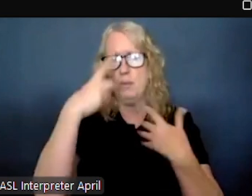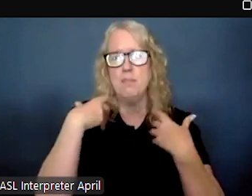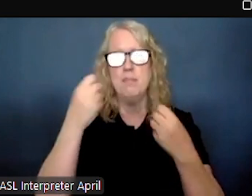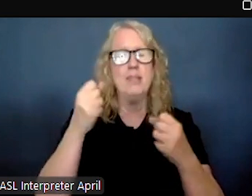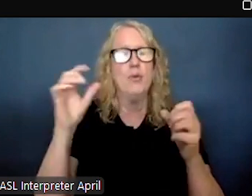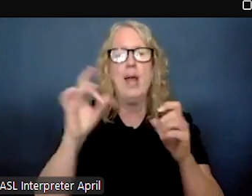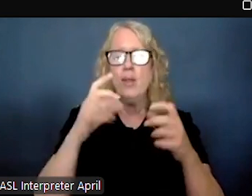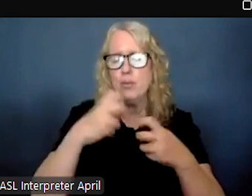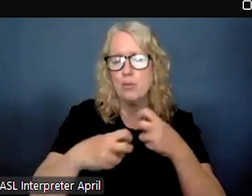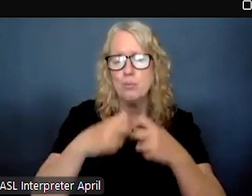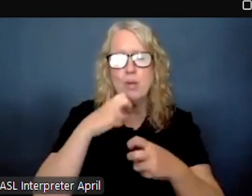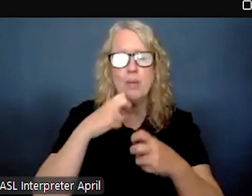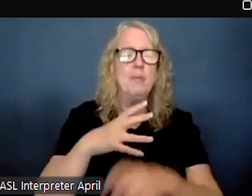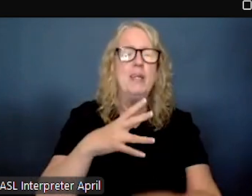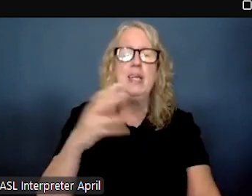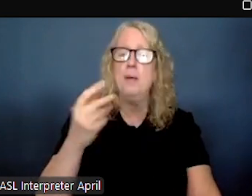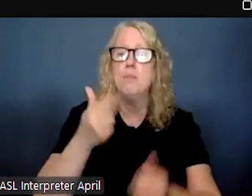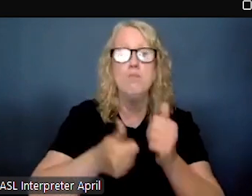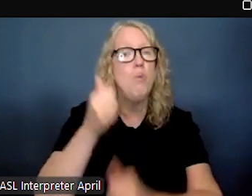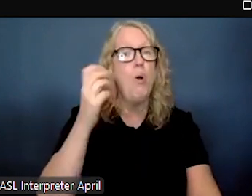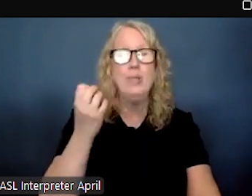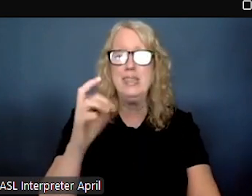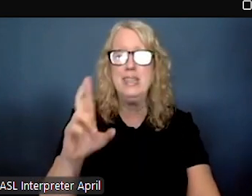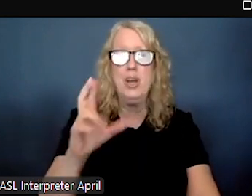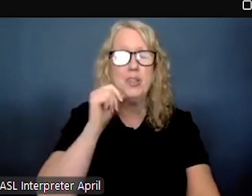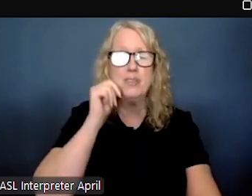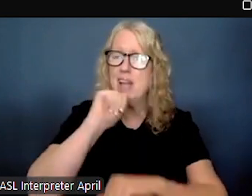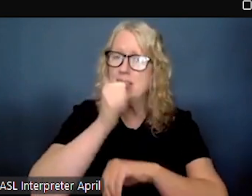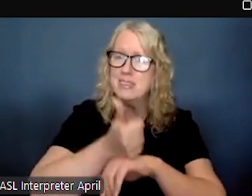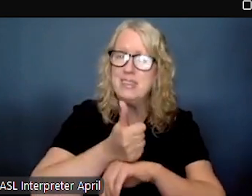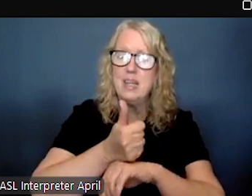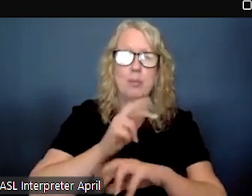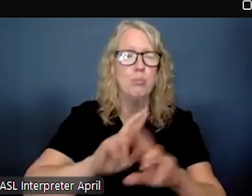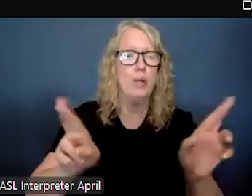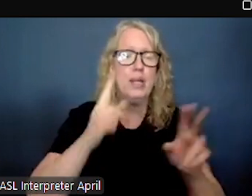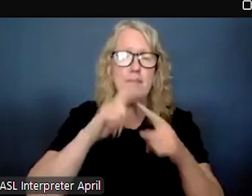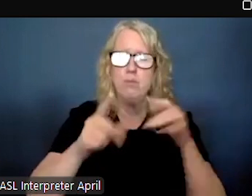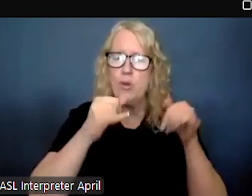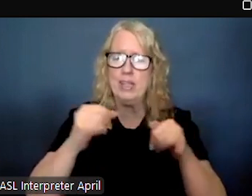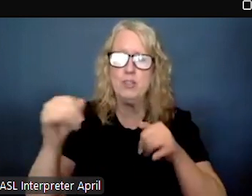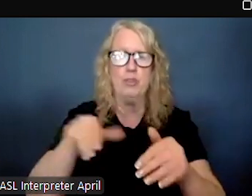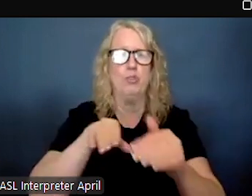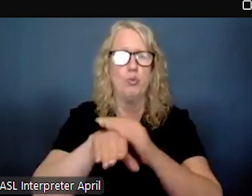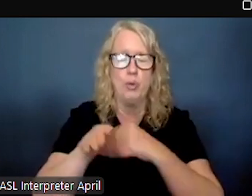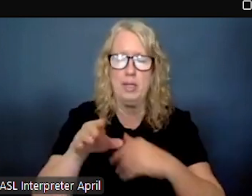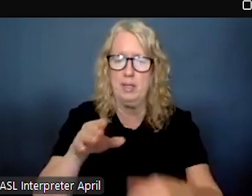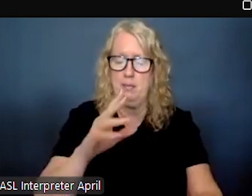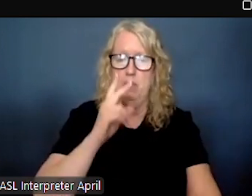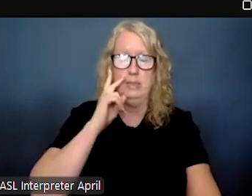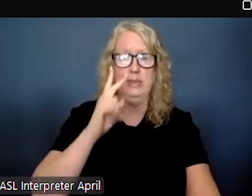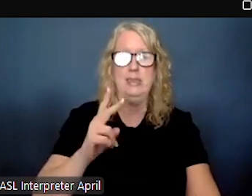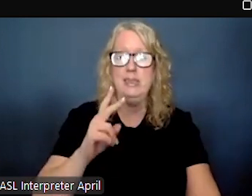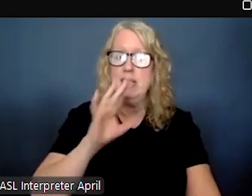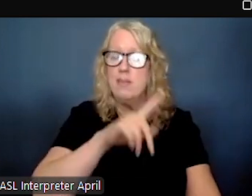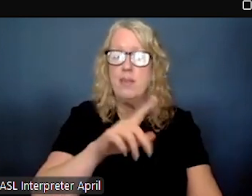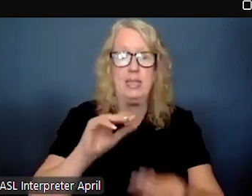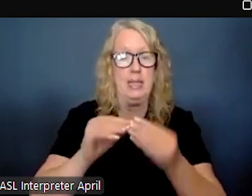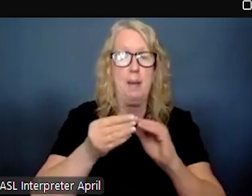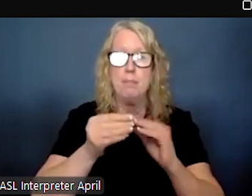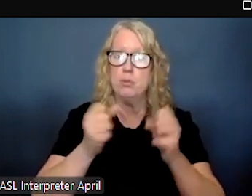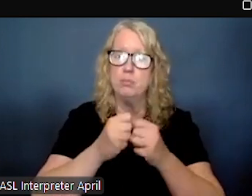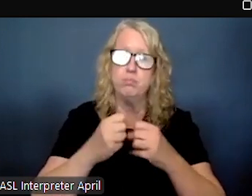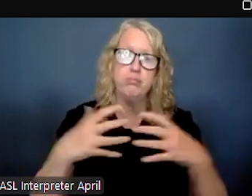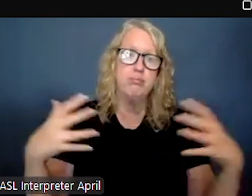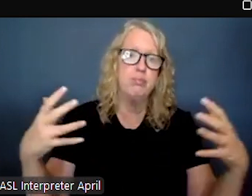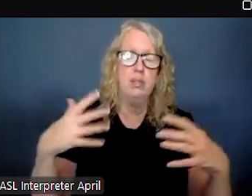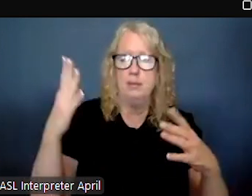all know that, most ERs are really not well set up for these individuals. Yet we've seen their numbers completely growing